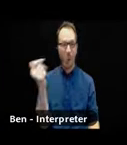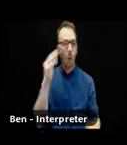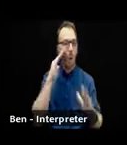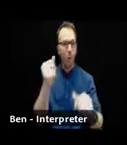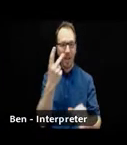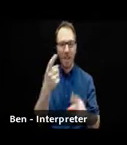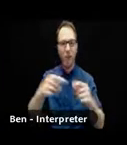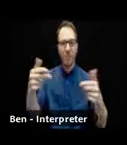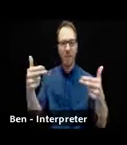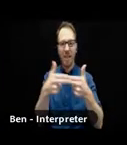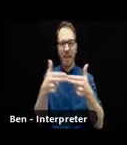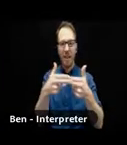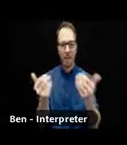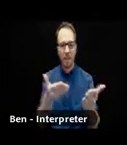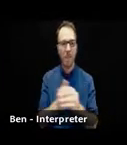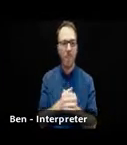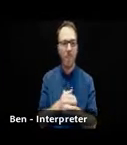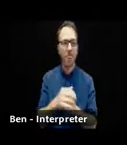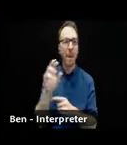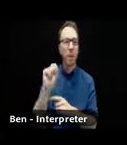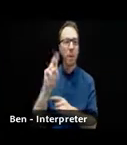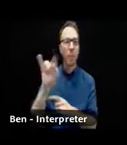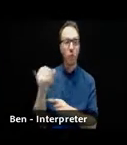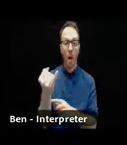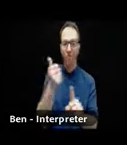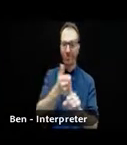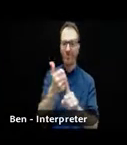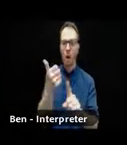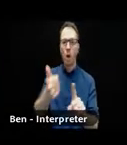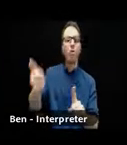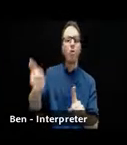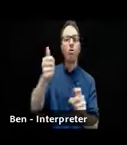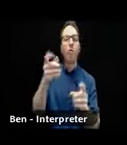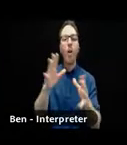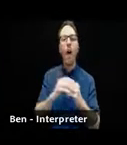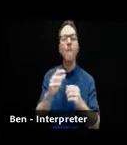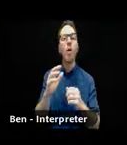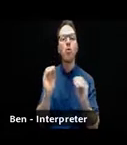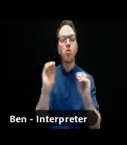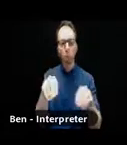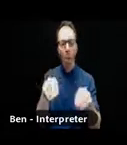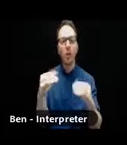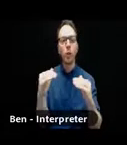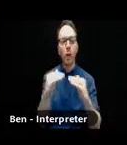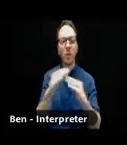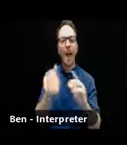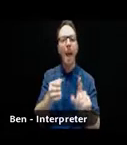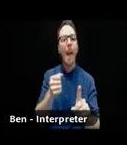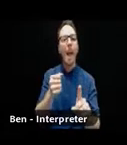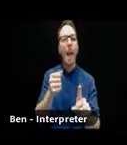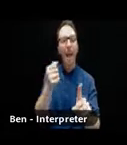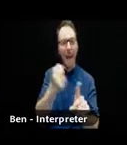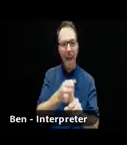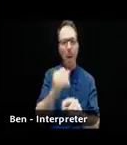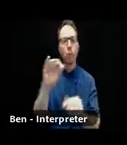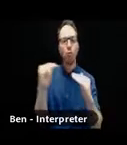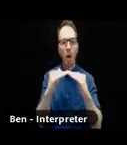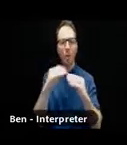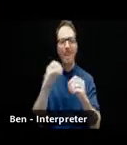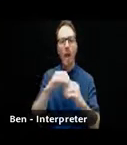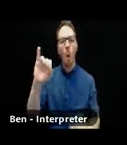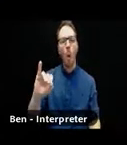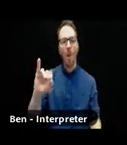the slide, Sujatha is currently the director of the Restorative Justice Project at Impact Justice, which is in Oakland, and she's also the